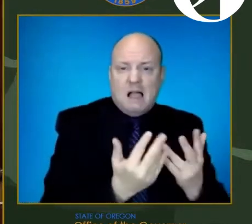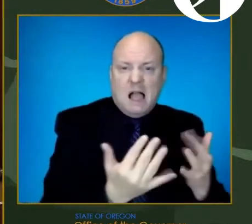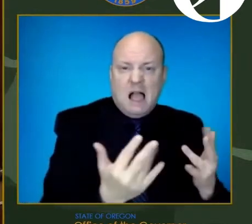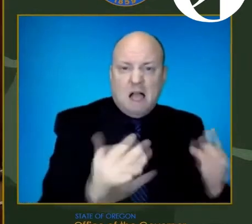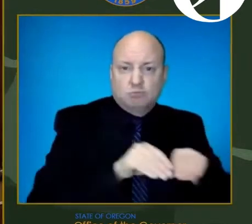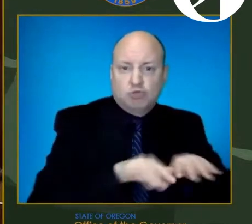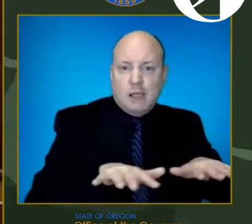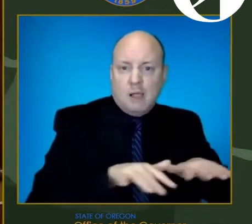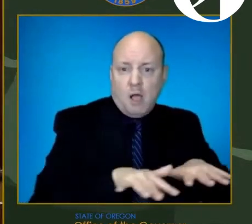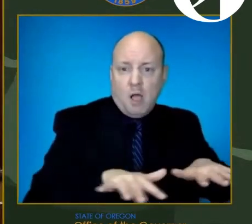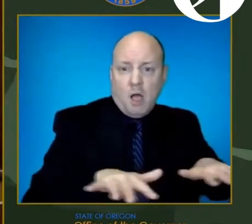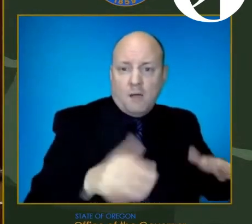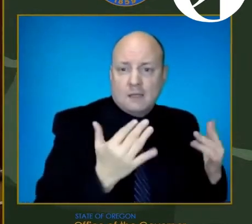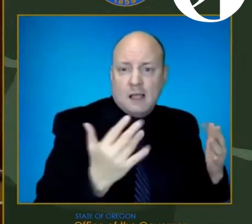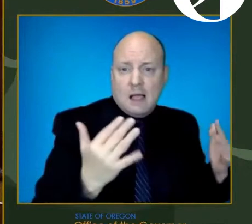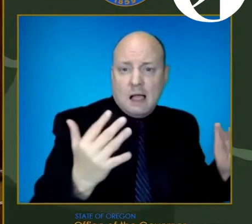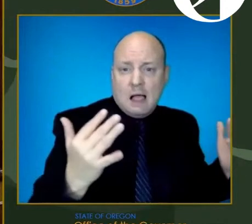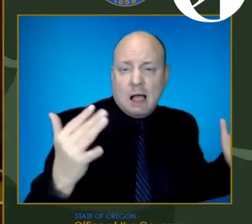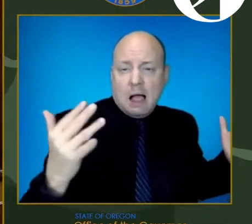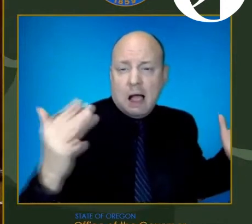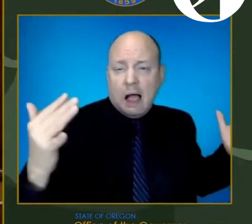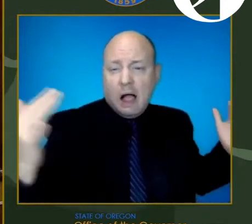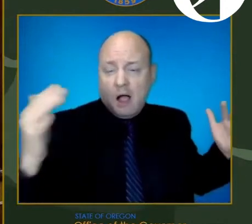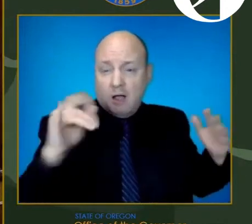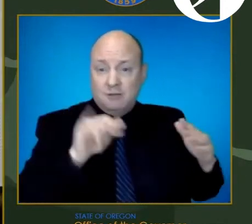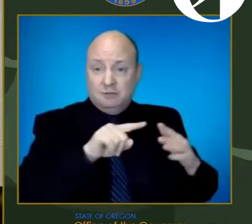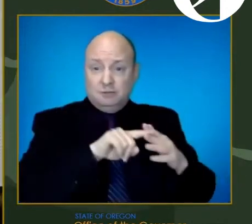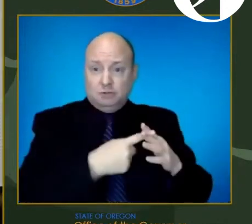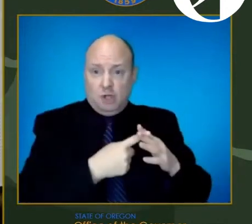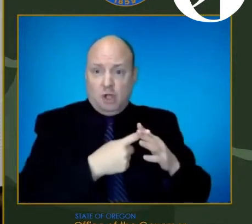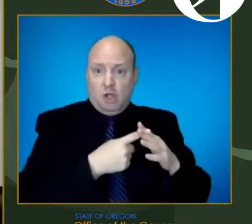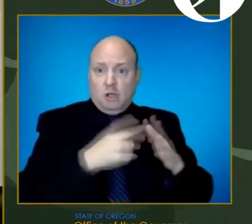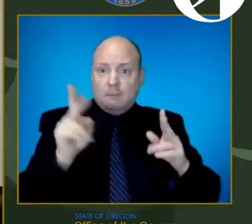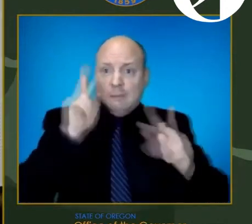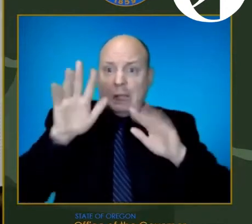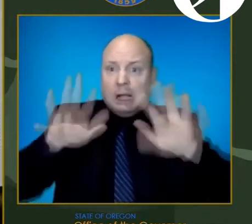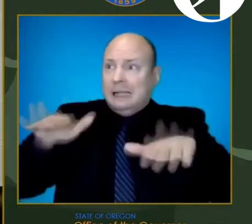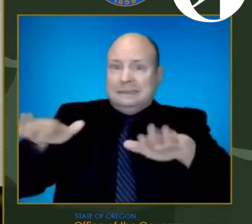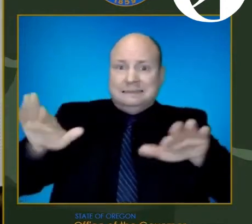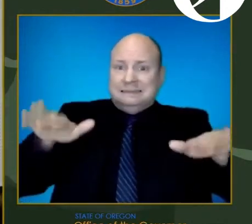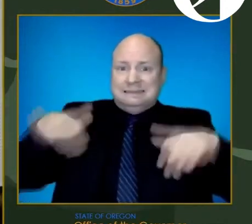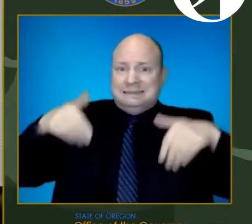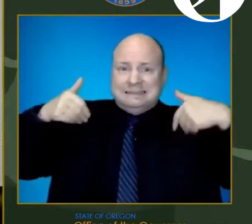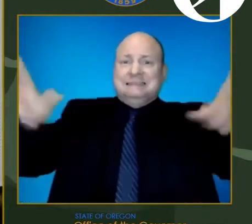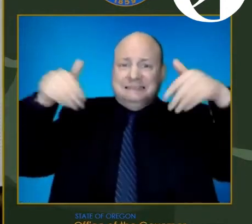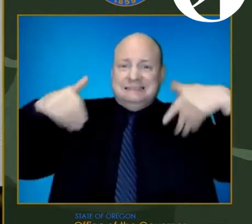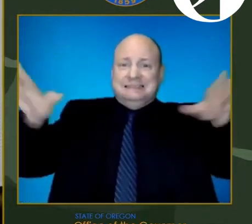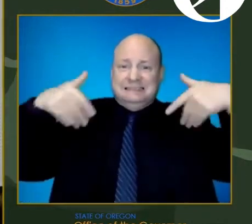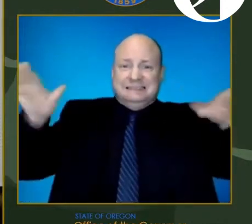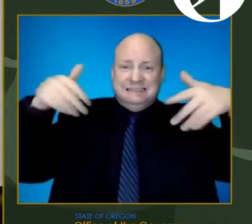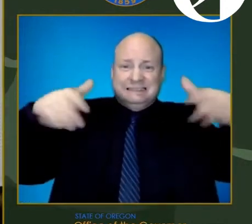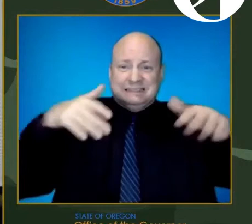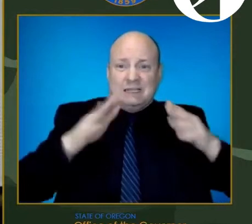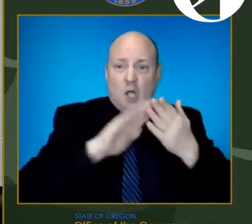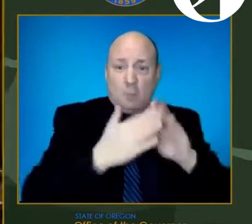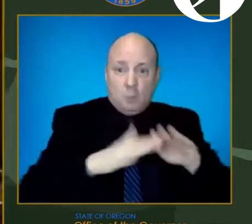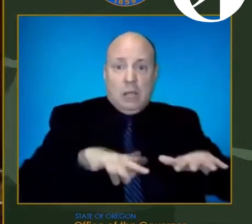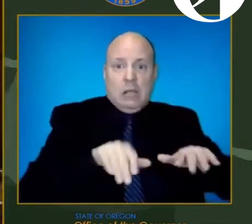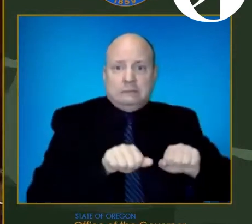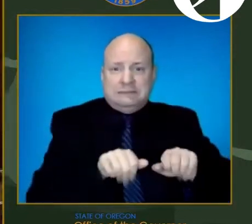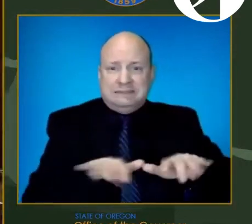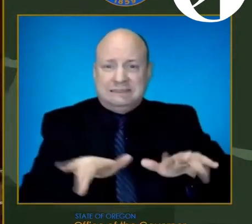rapidly. So they had started the evacuation process as I arrived on